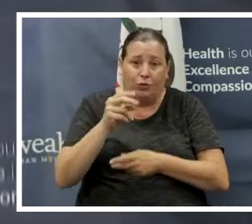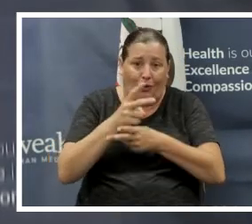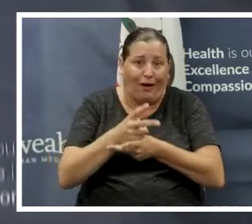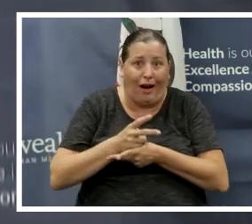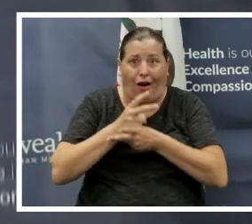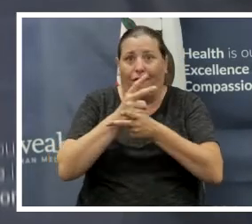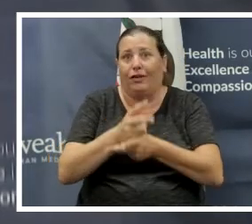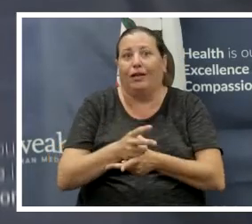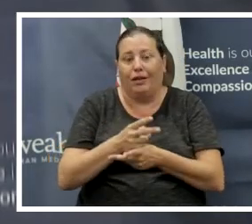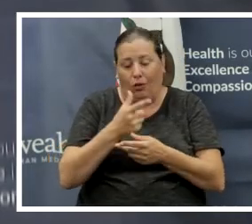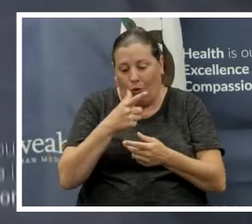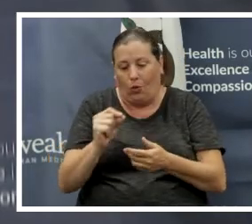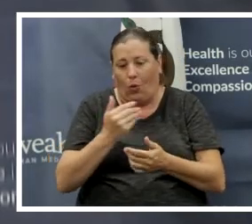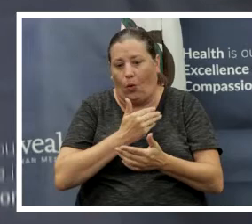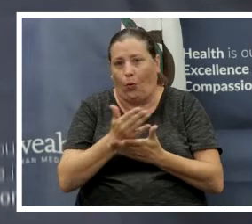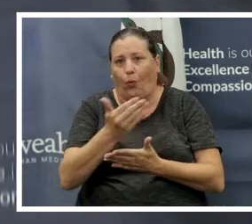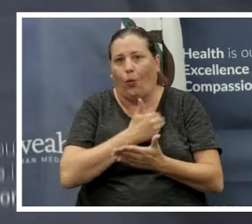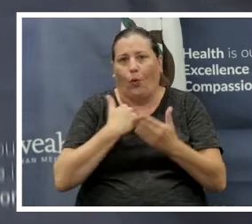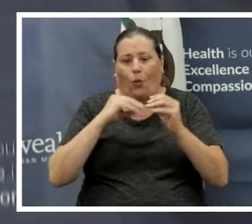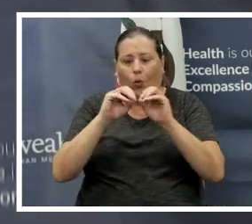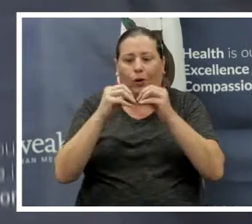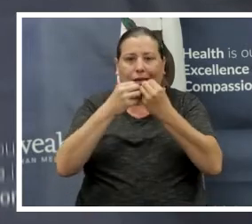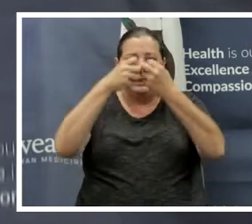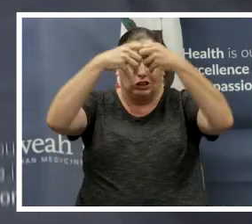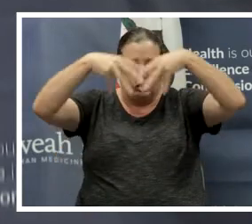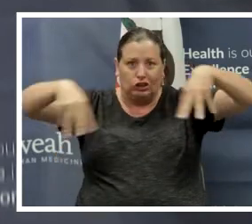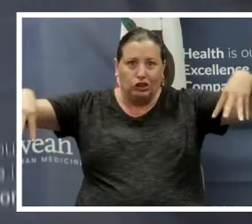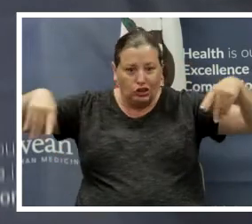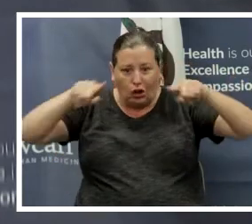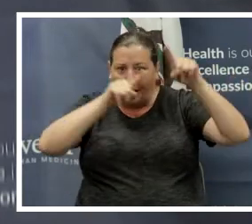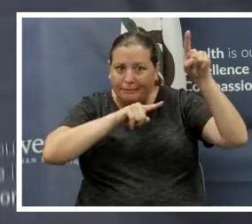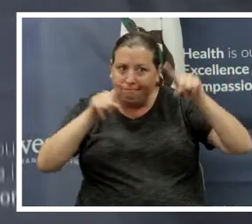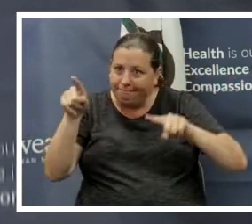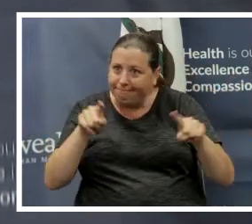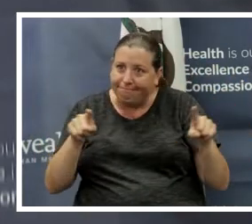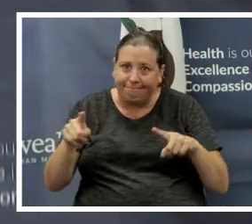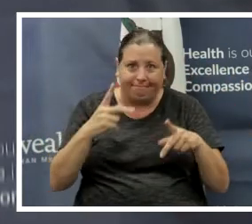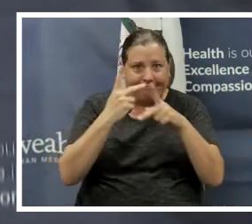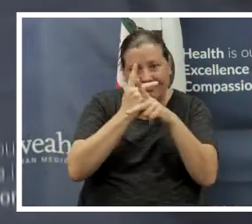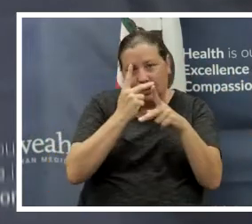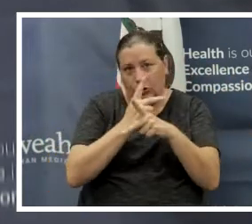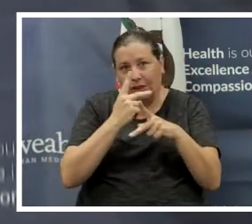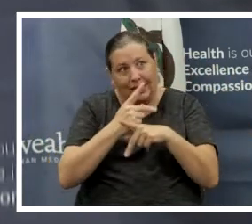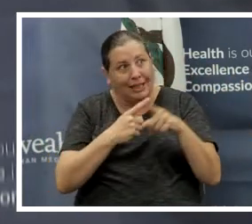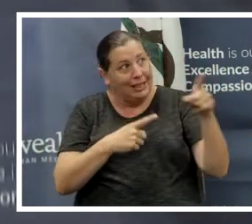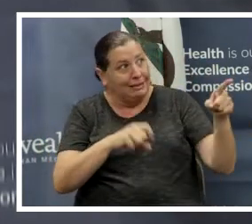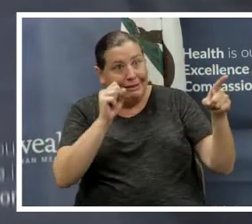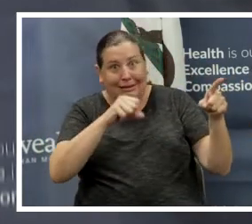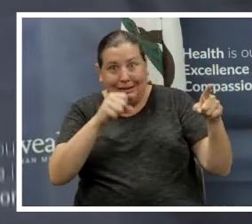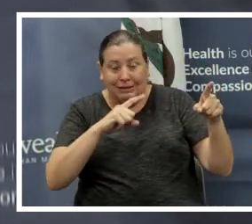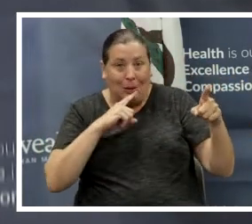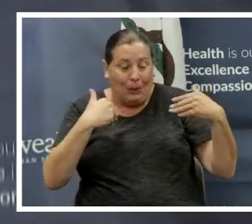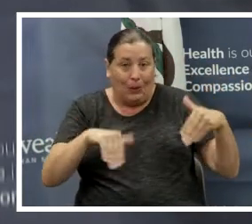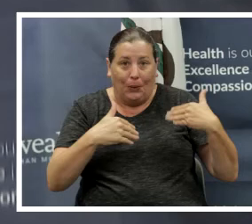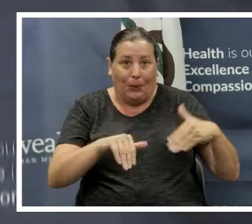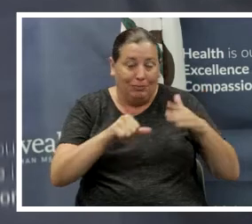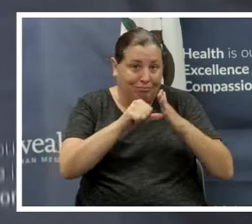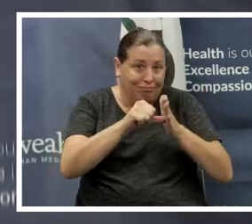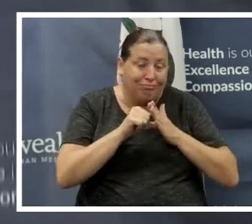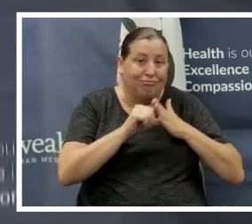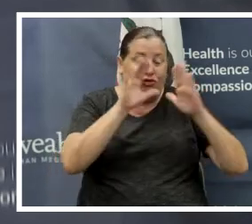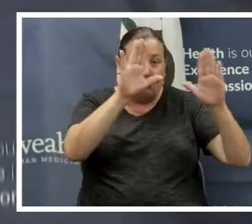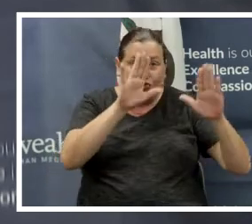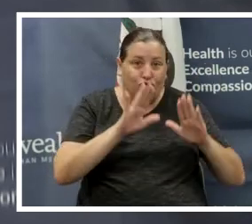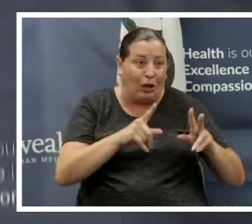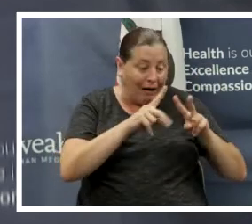through our organization chart and look at positions that, they're great to have. They